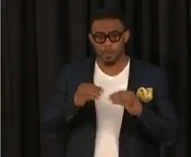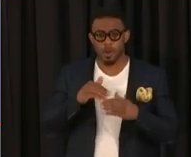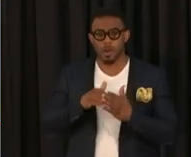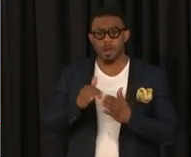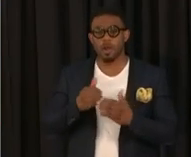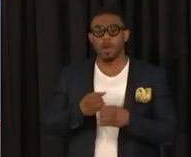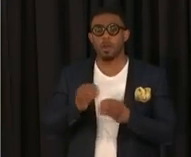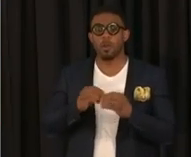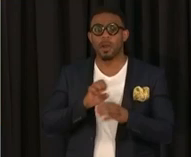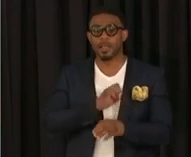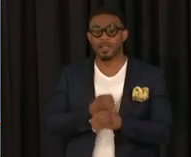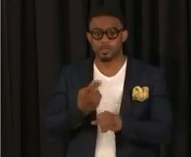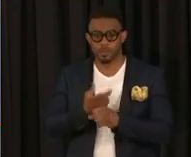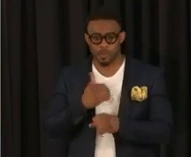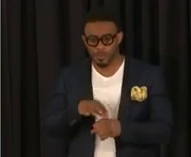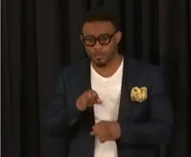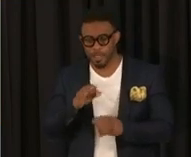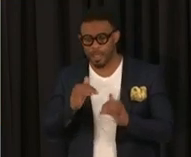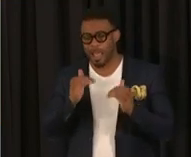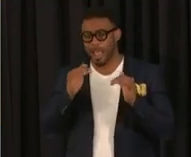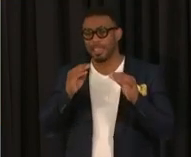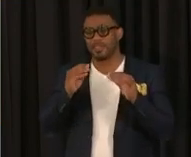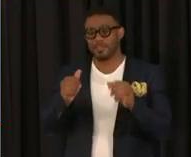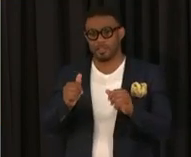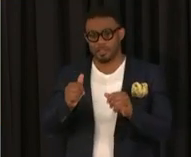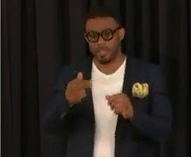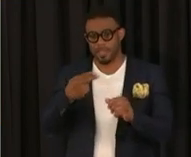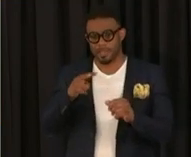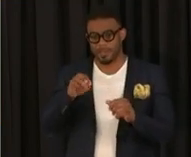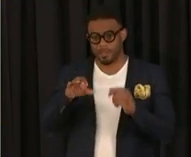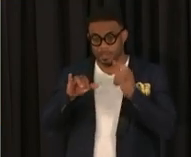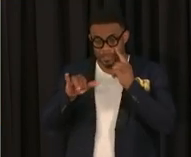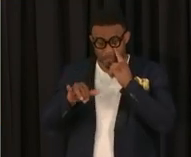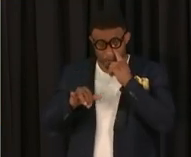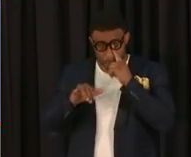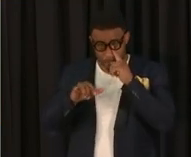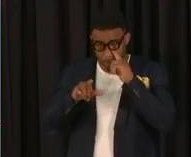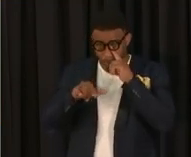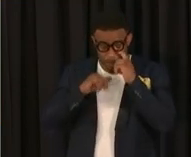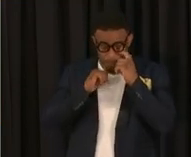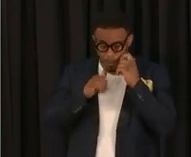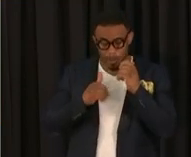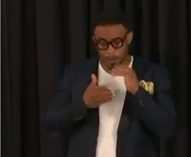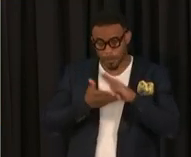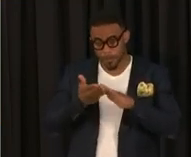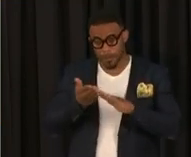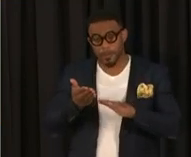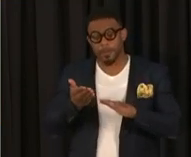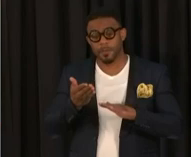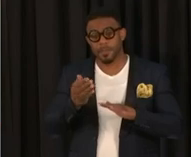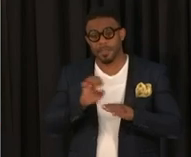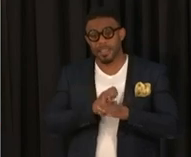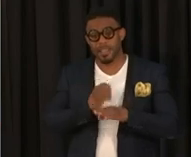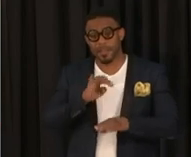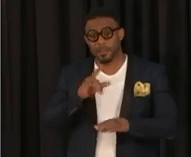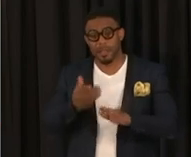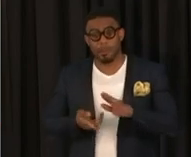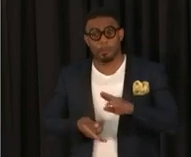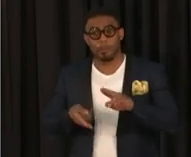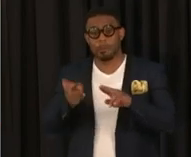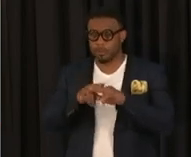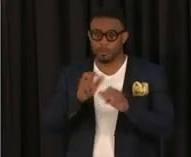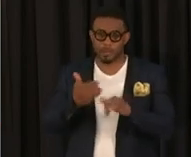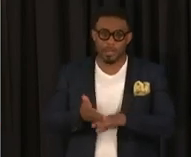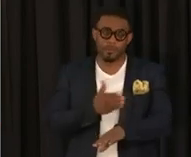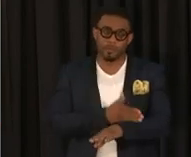cause more energy use. So we want to find high efficient HVAC systems so that you don't run your energy bills up as you're